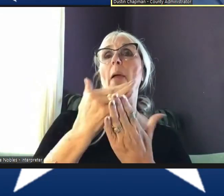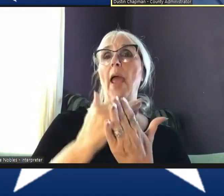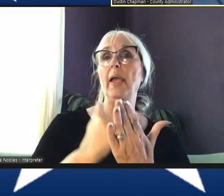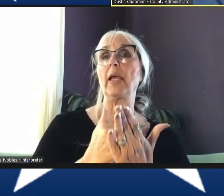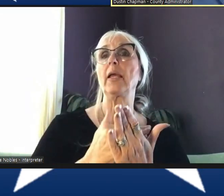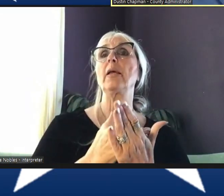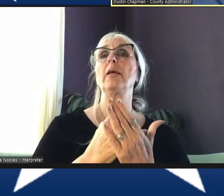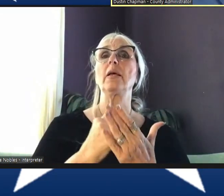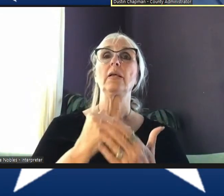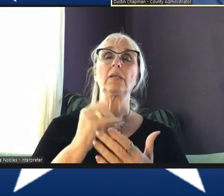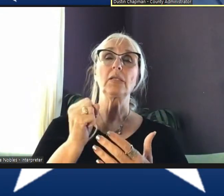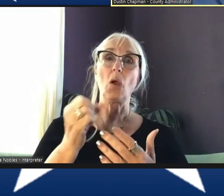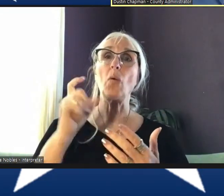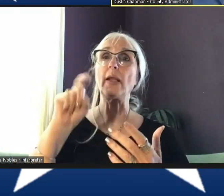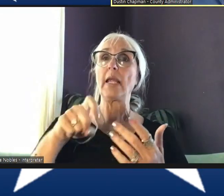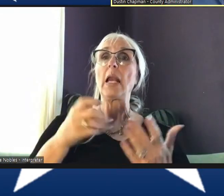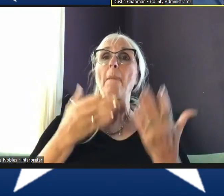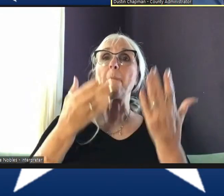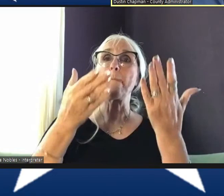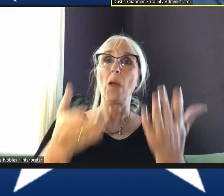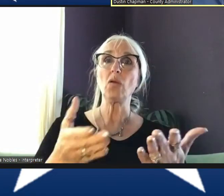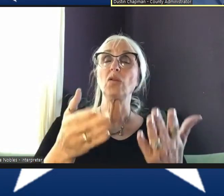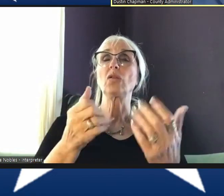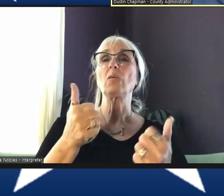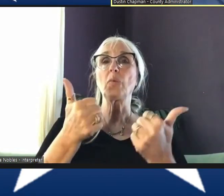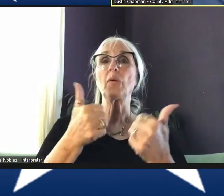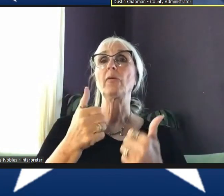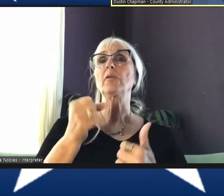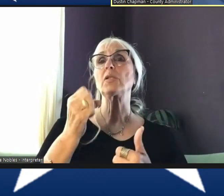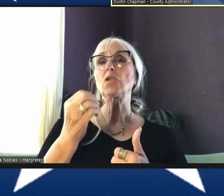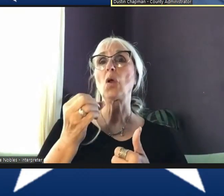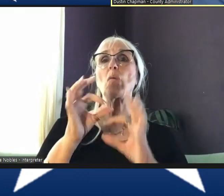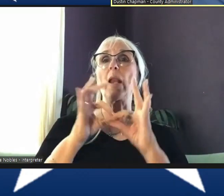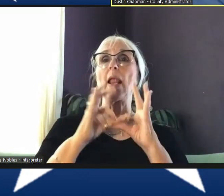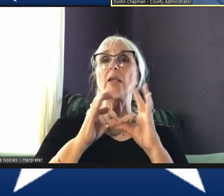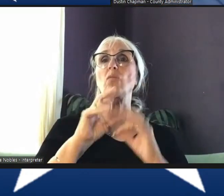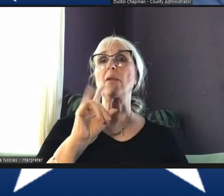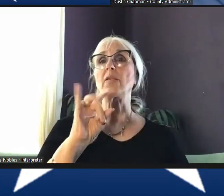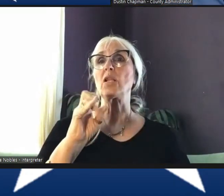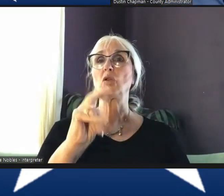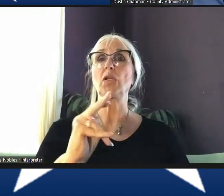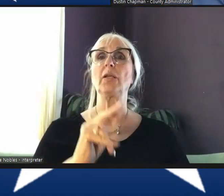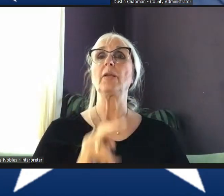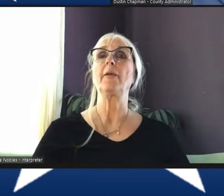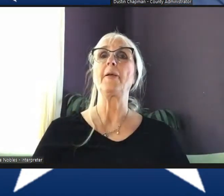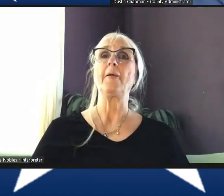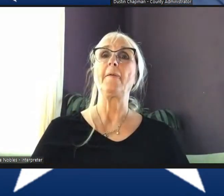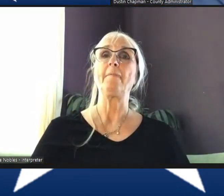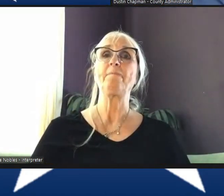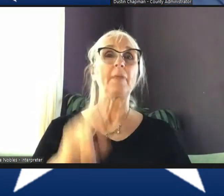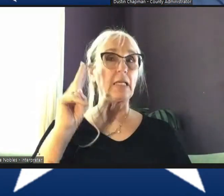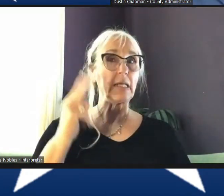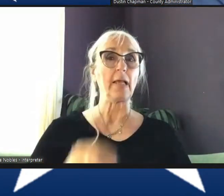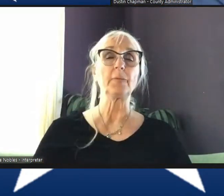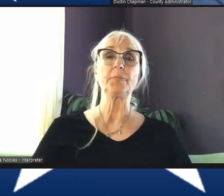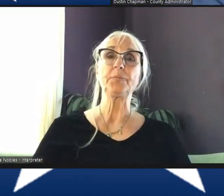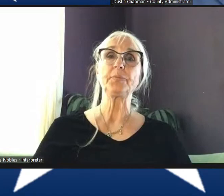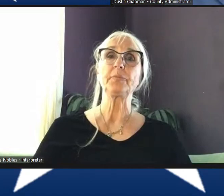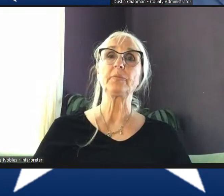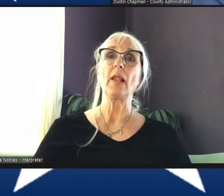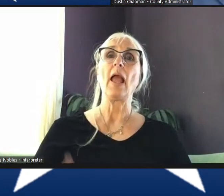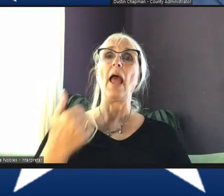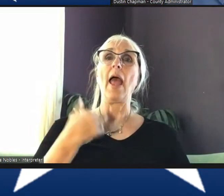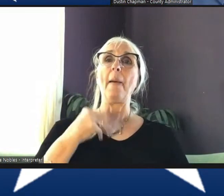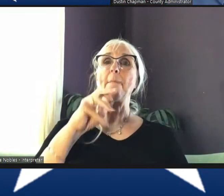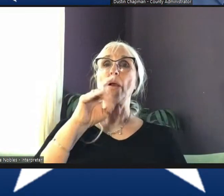to approve this grant application and the related resolution. So moved. Second. All right, have a motion and a